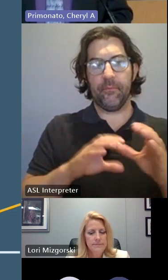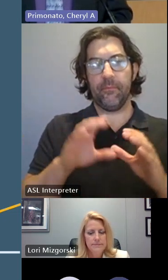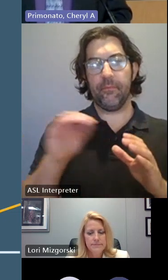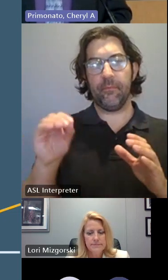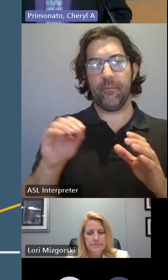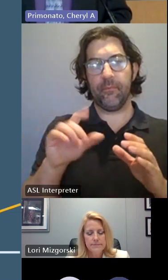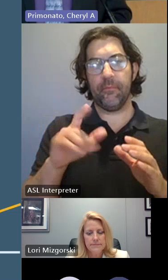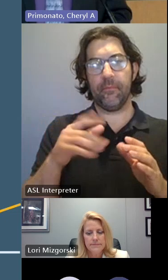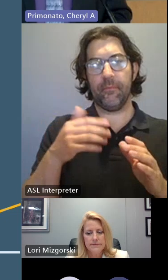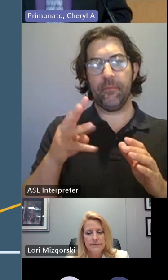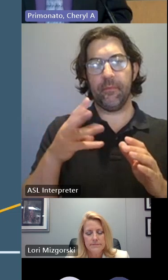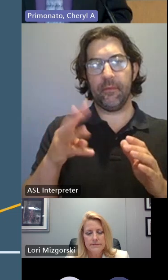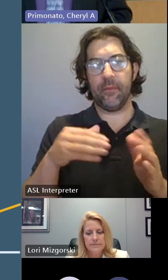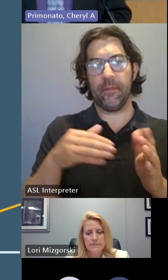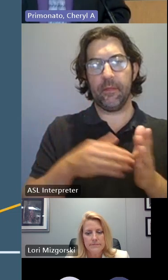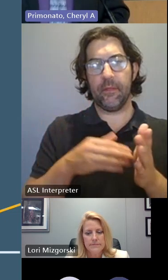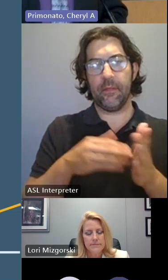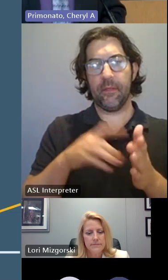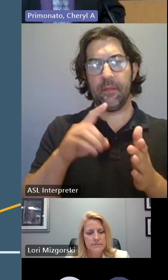of